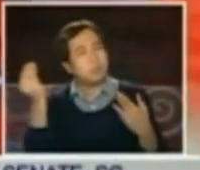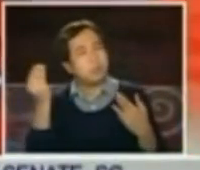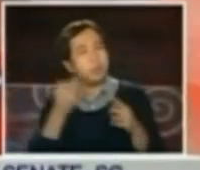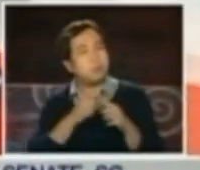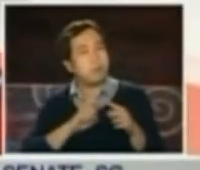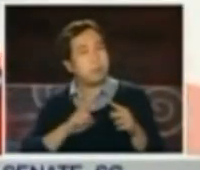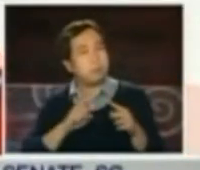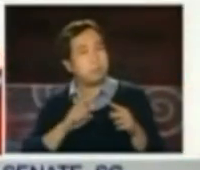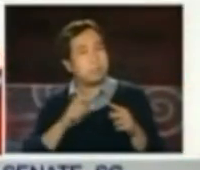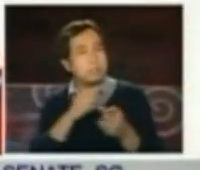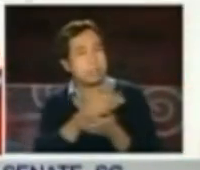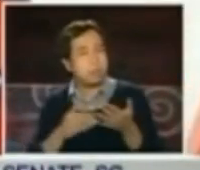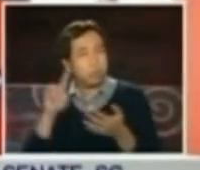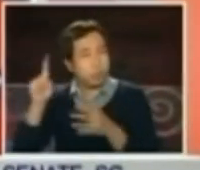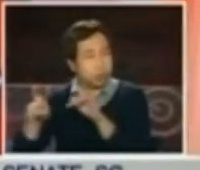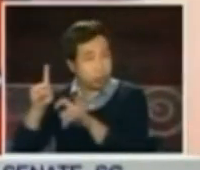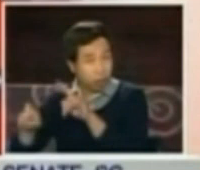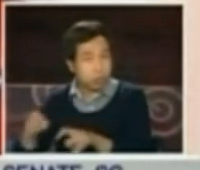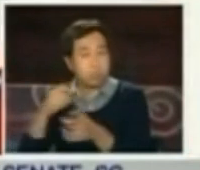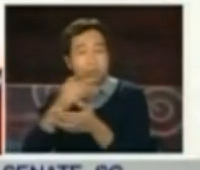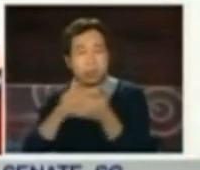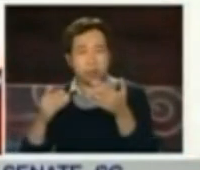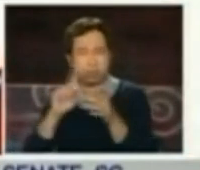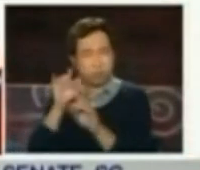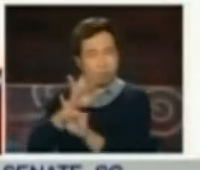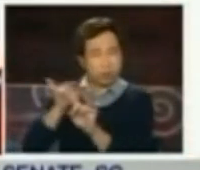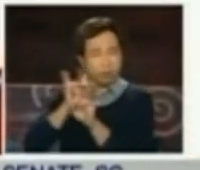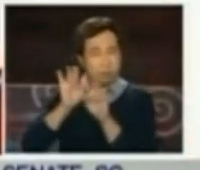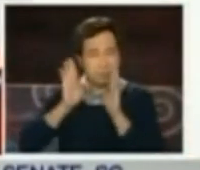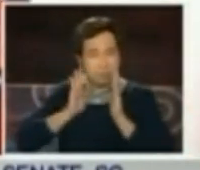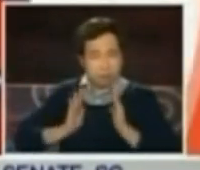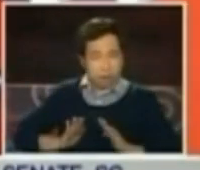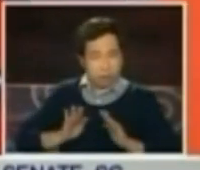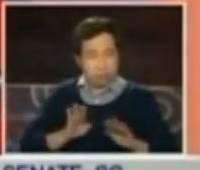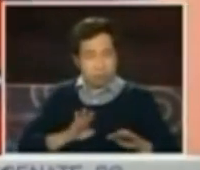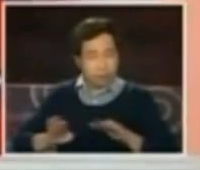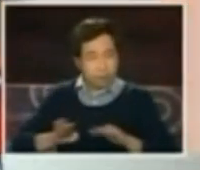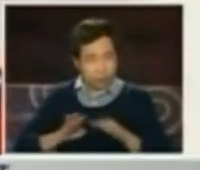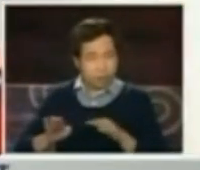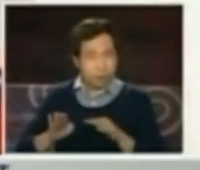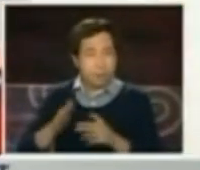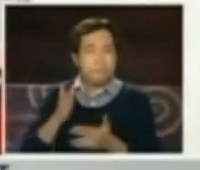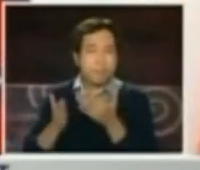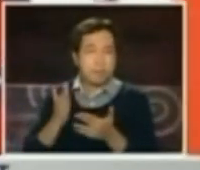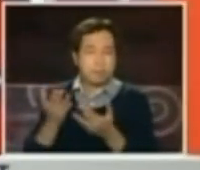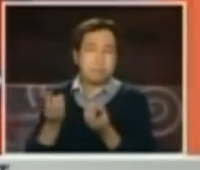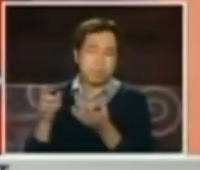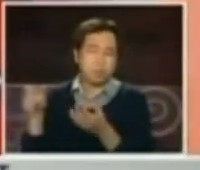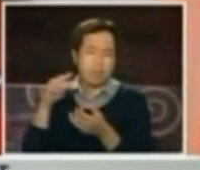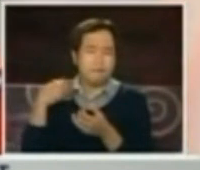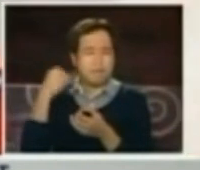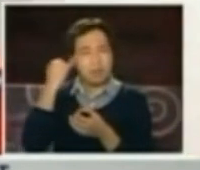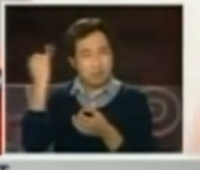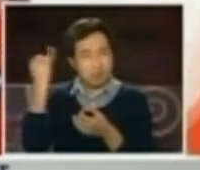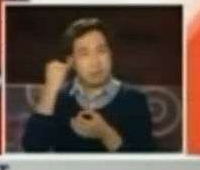Based on certain questions asked, based on some body language, you have more or less an idea. Just as many of your guests had some ideas as